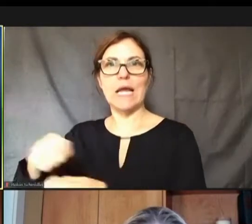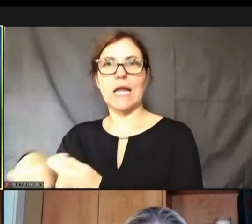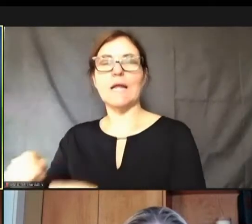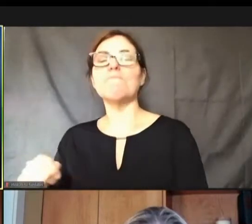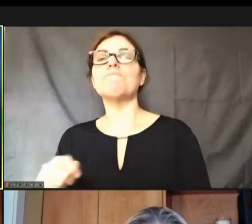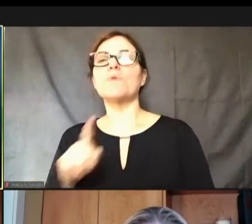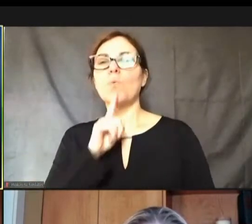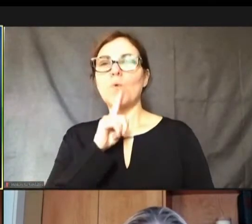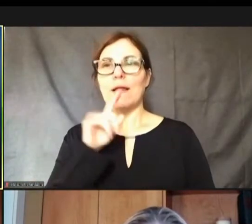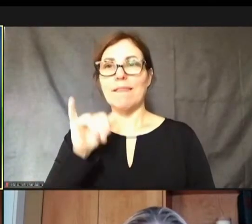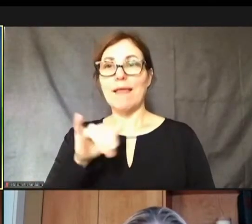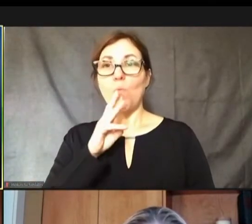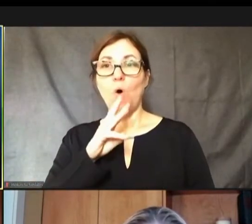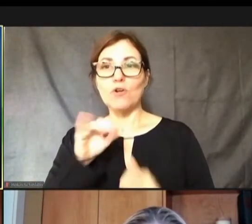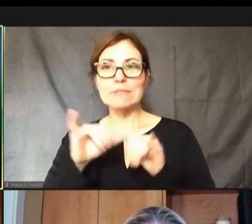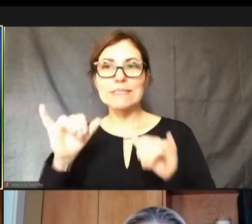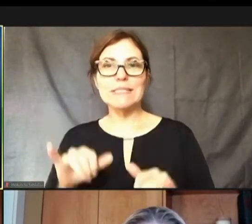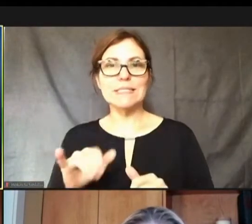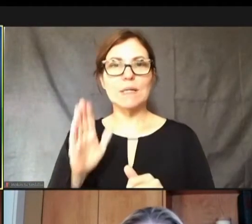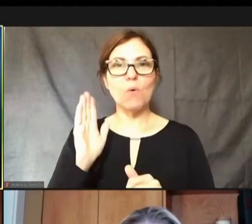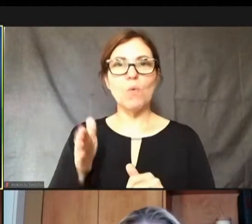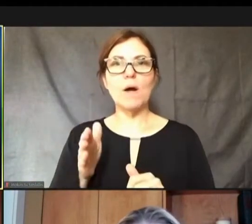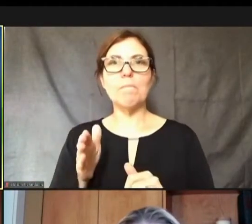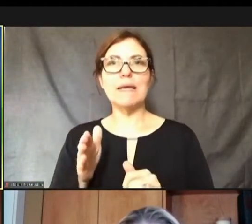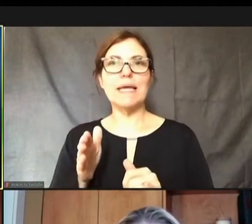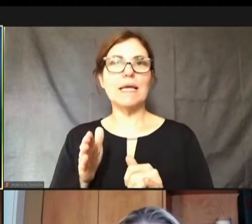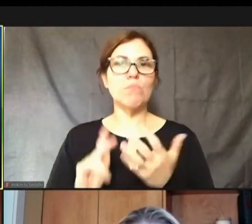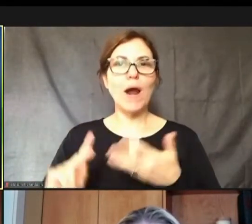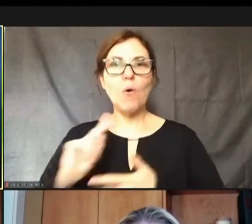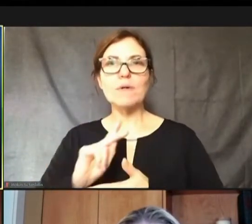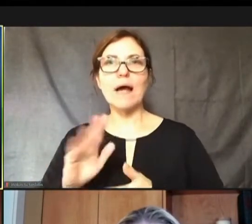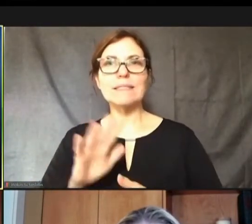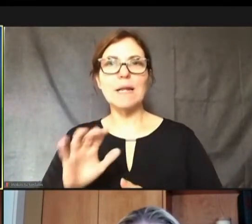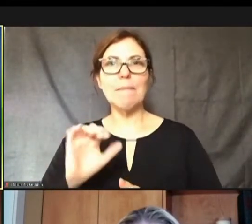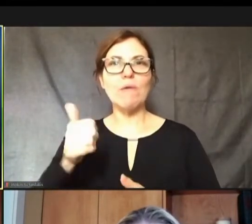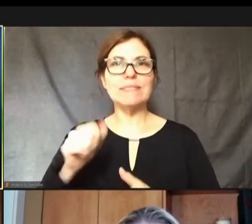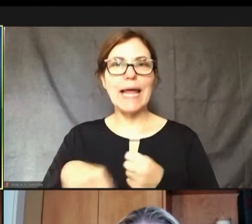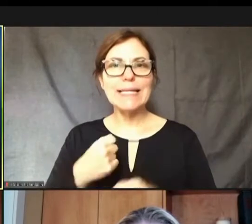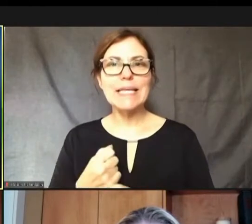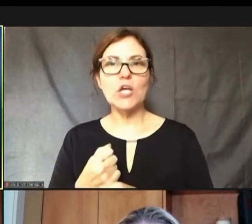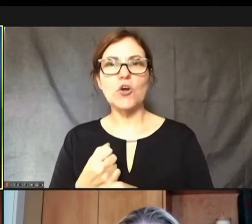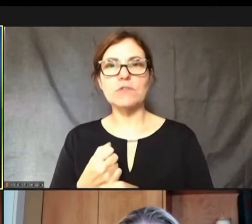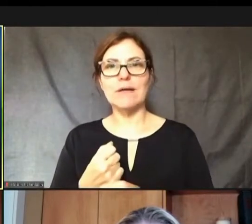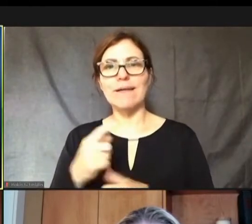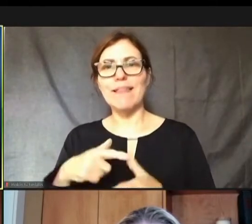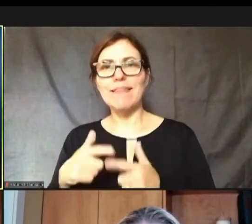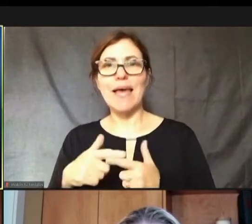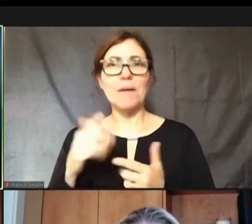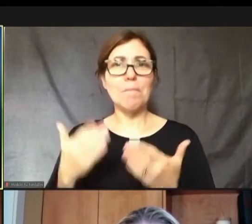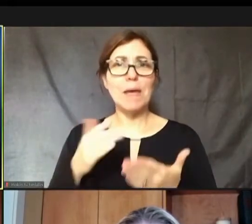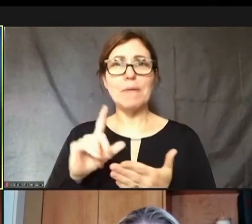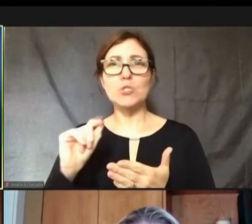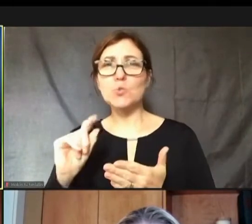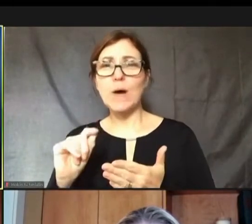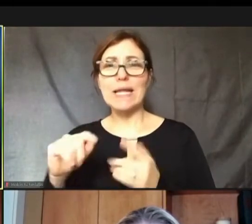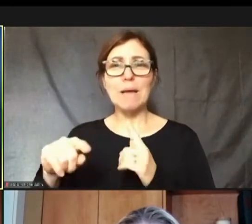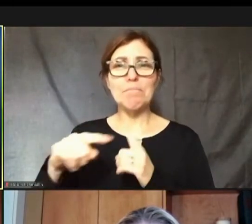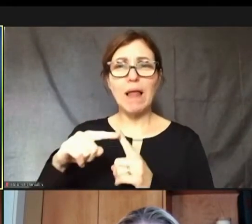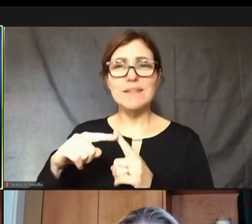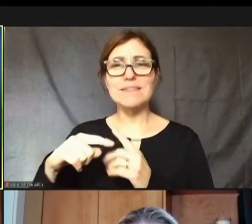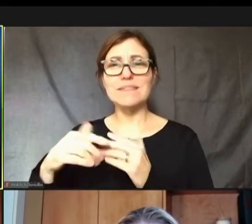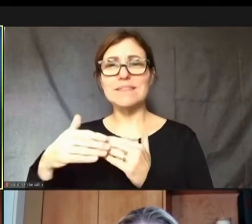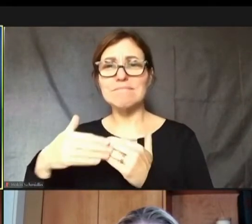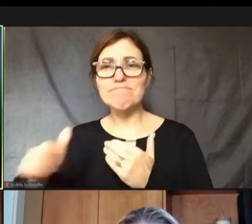prioritized in about 10 years, and then 20 plus or so for us to really meaningfully address the combined